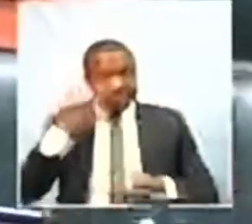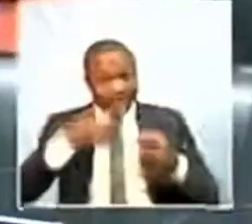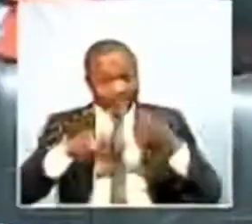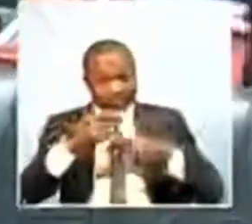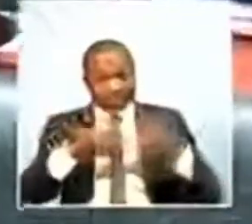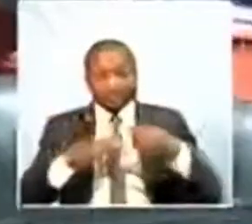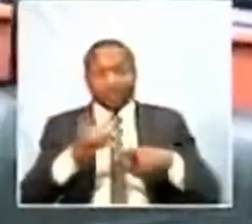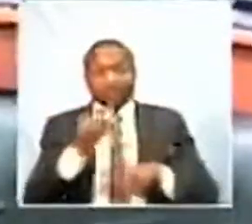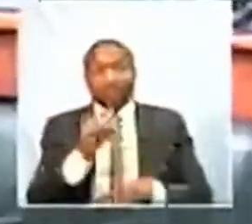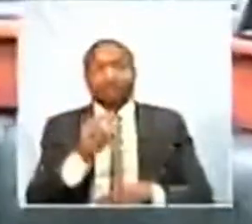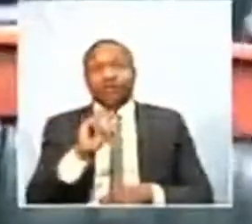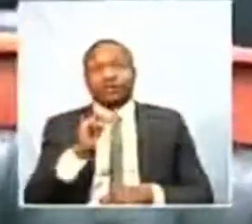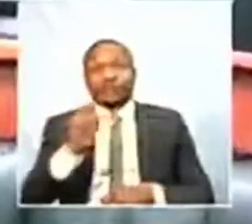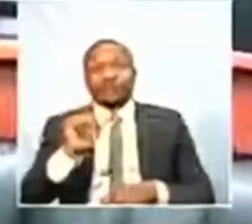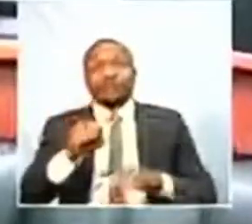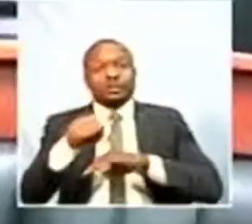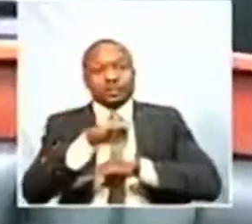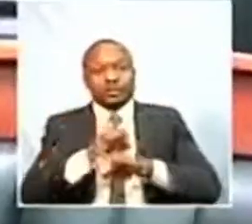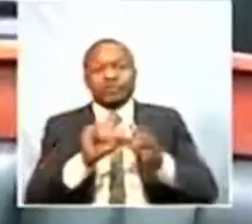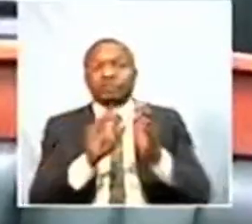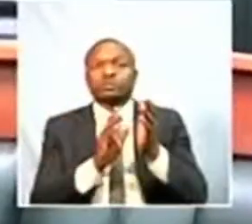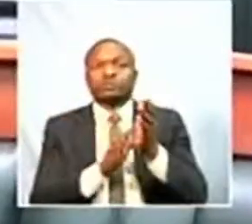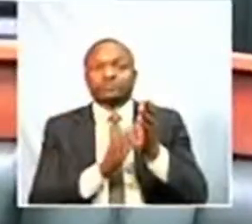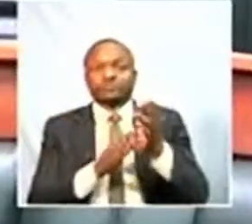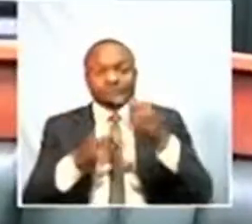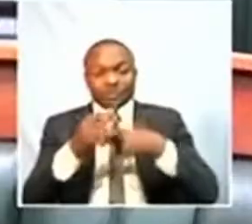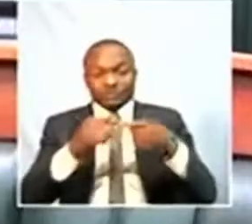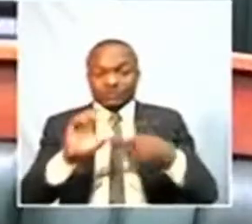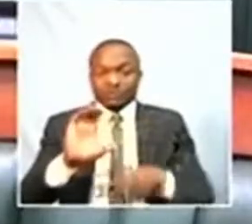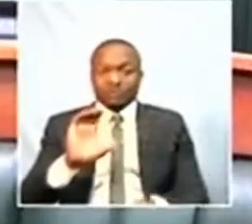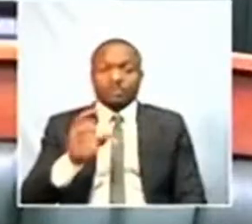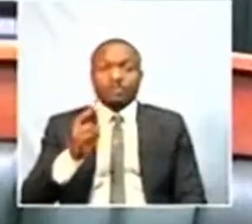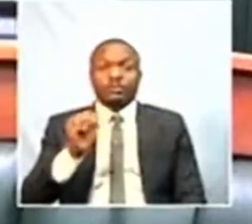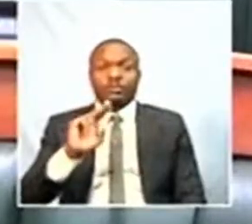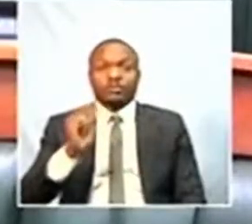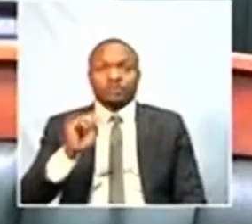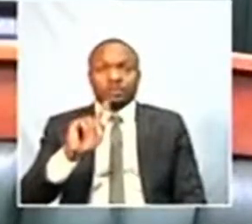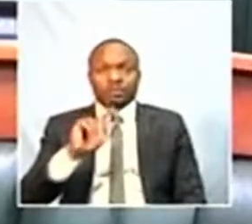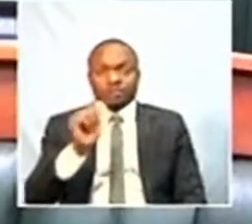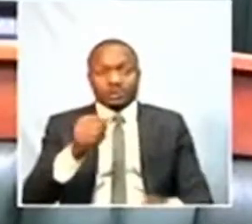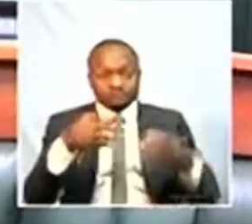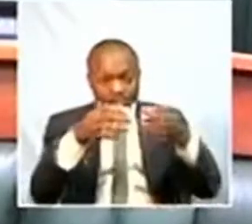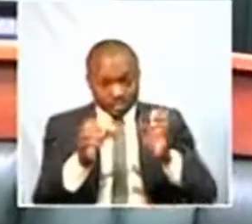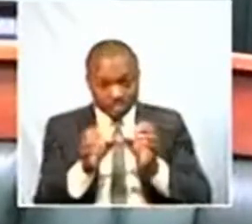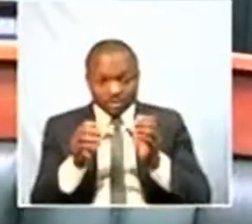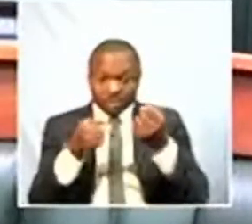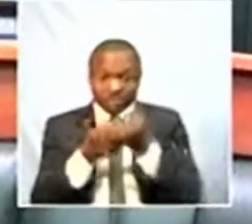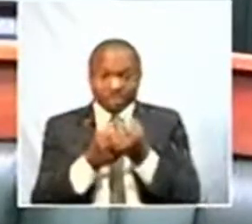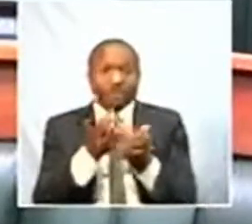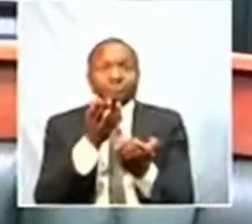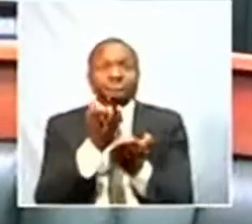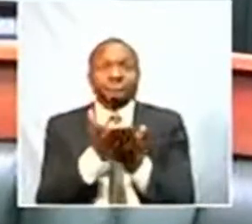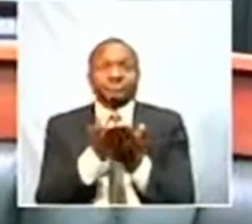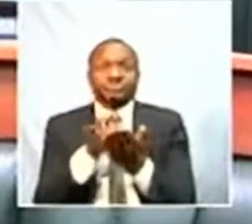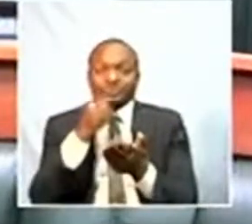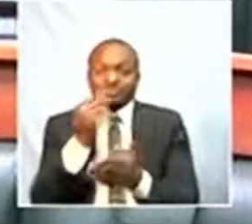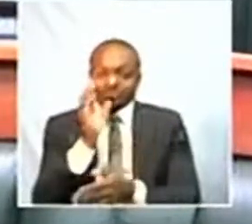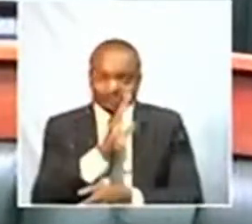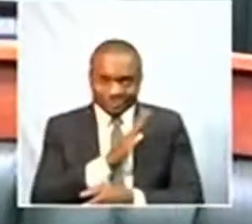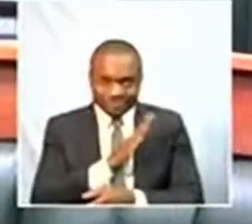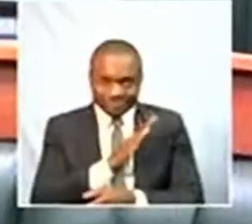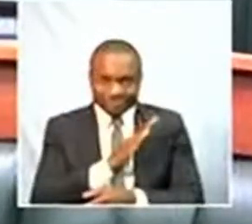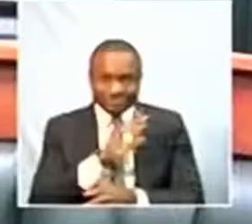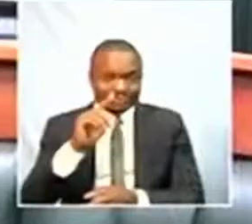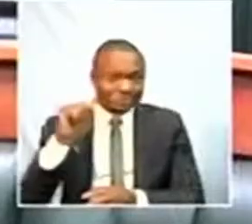Day Secondary School, representing Chikankata Constituency. I am in support of the motion which has been stated earlier.